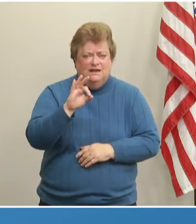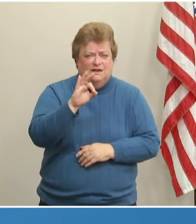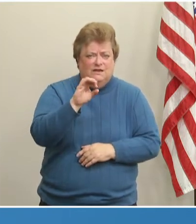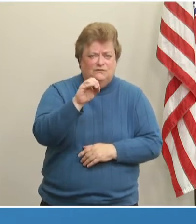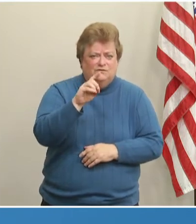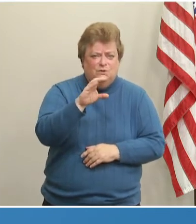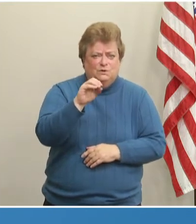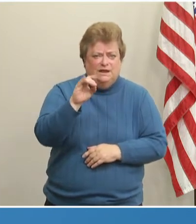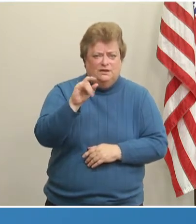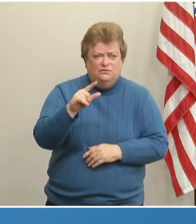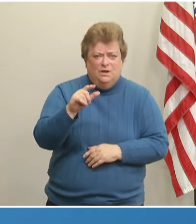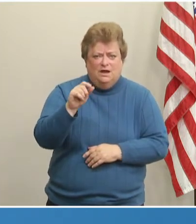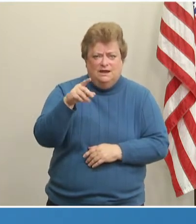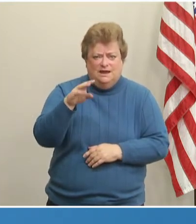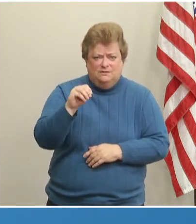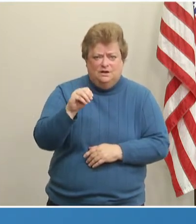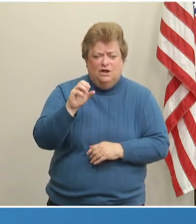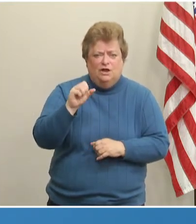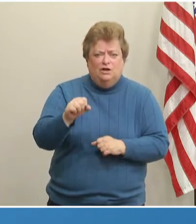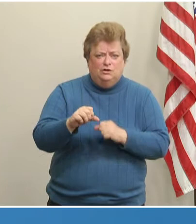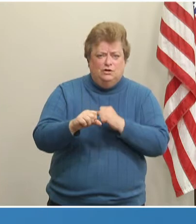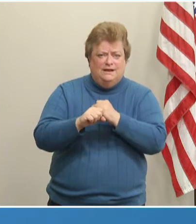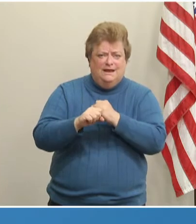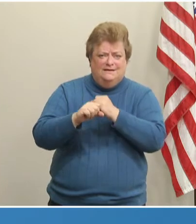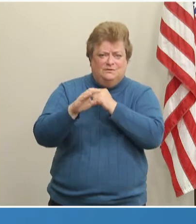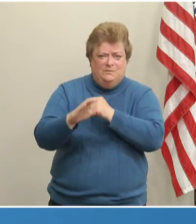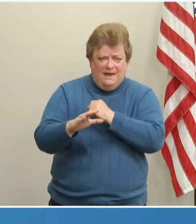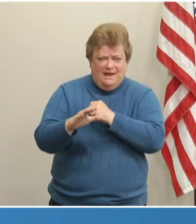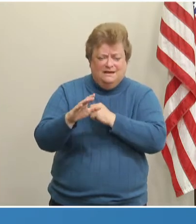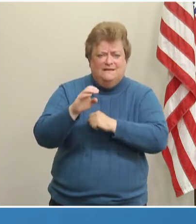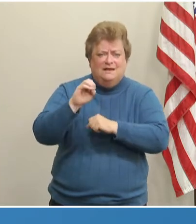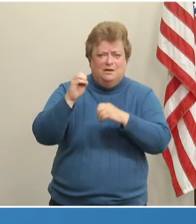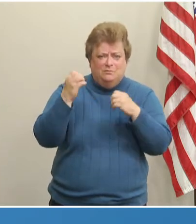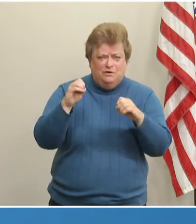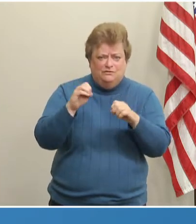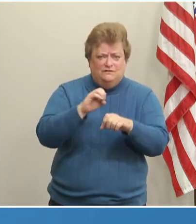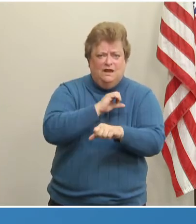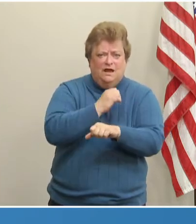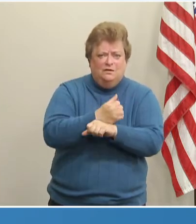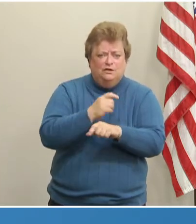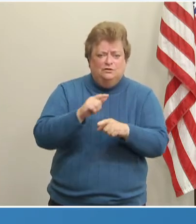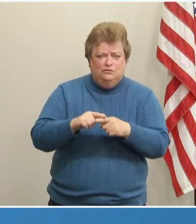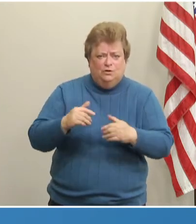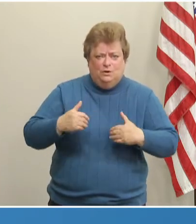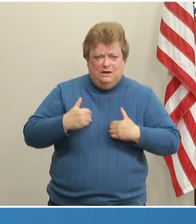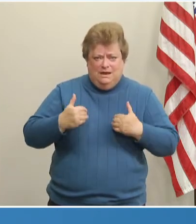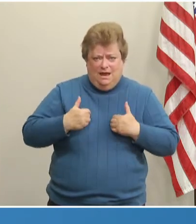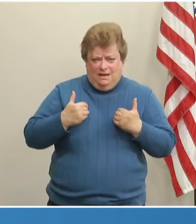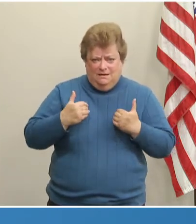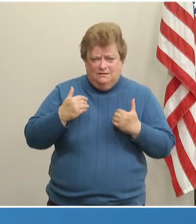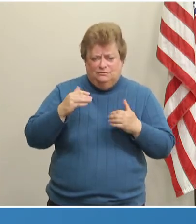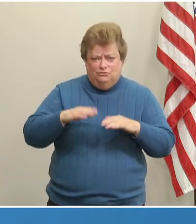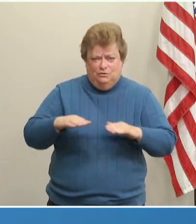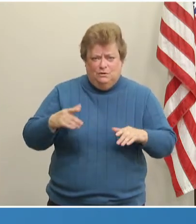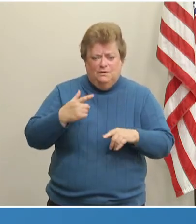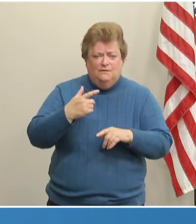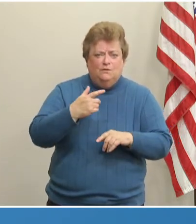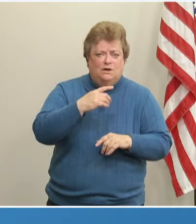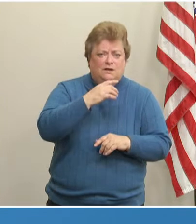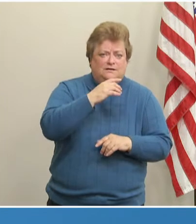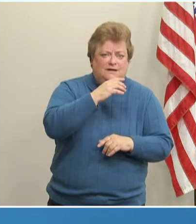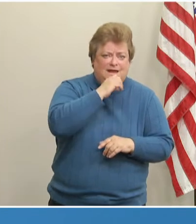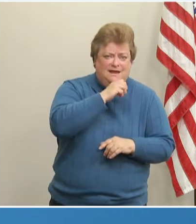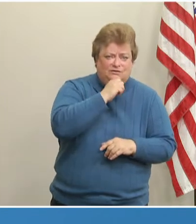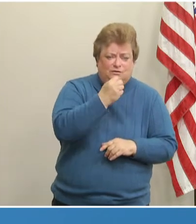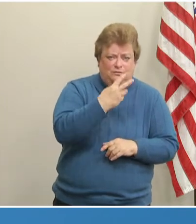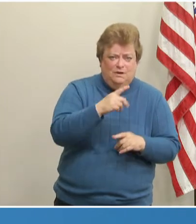Administration could expand its emergency authorization for vaccine to children 12 through 15 years old in